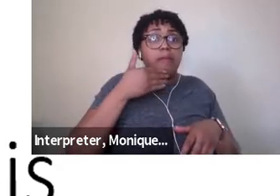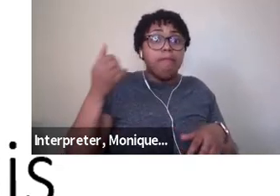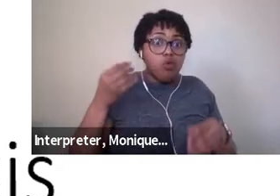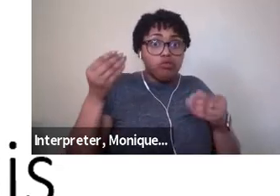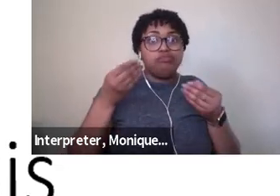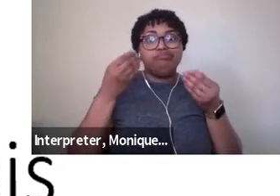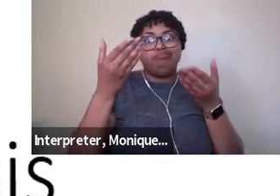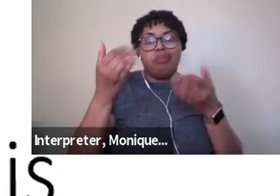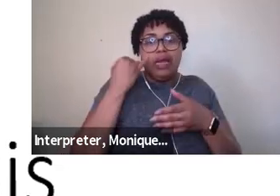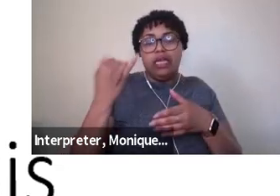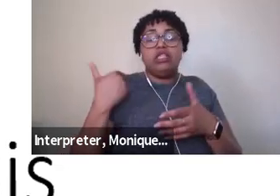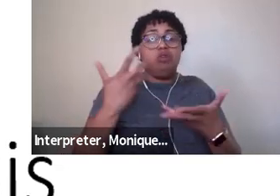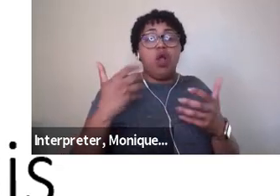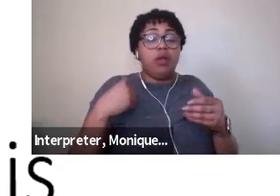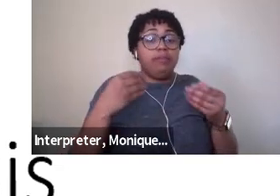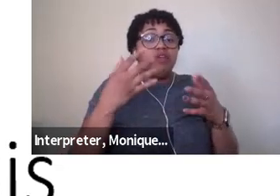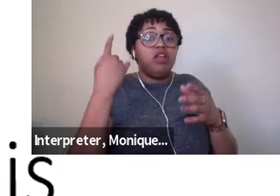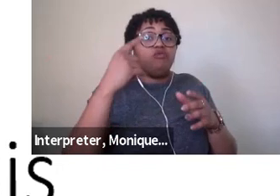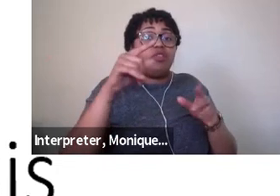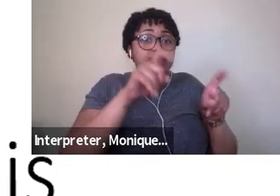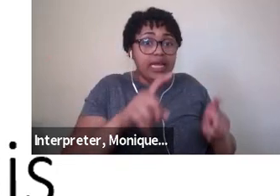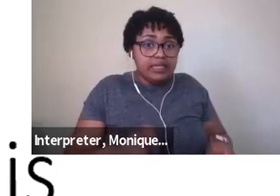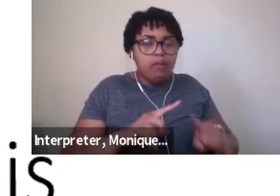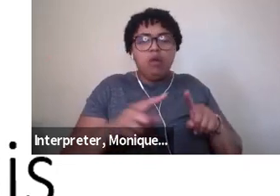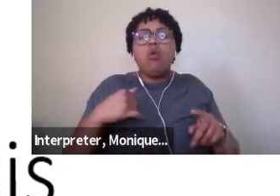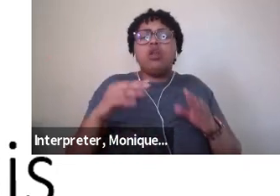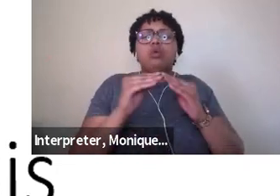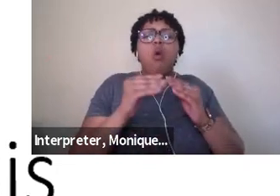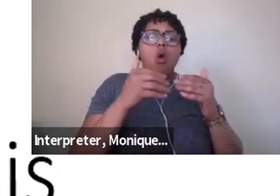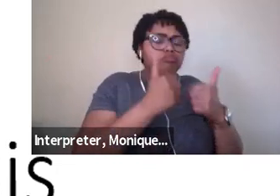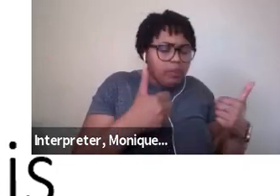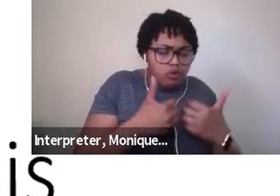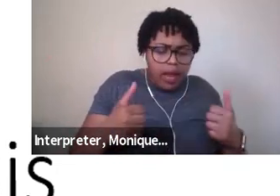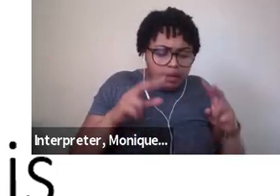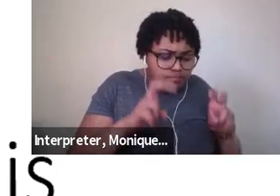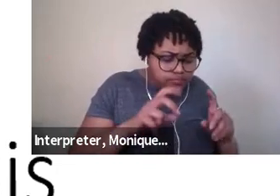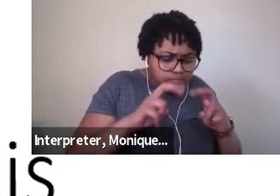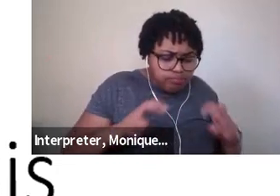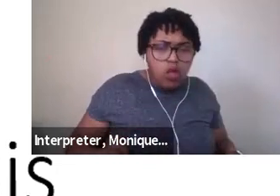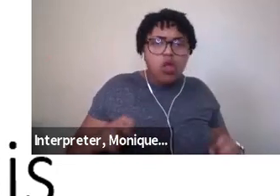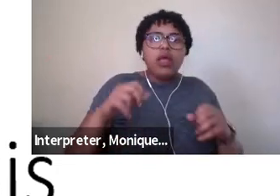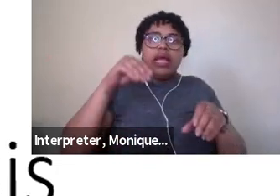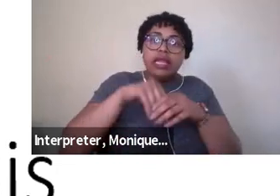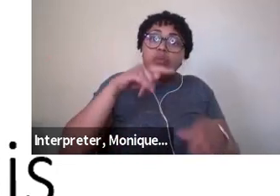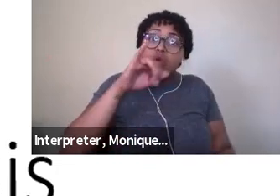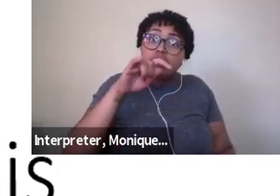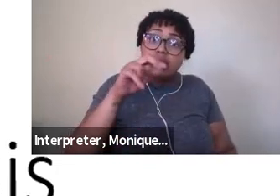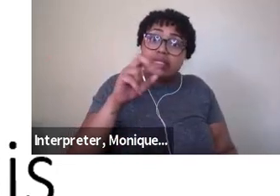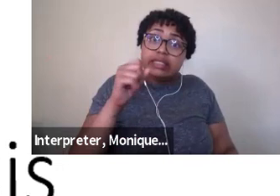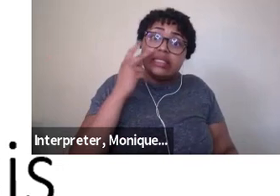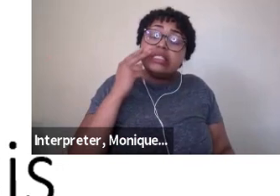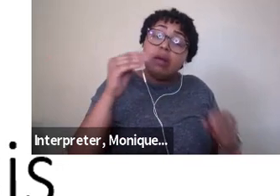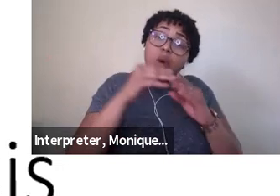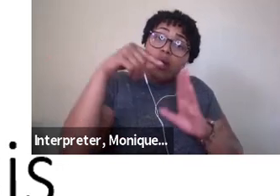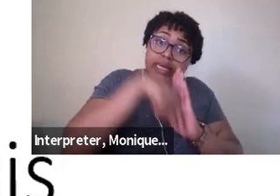for the diagnostic test, and we wanted to take it further by breaking up these proteins into even smaller pieces to see